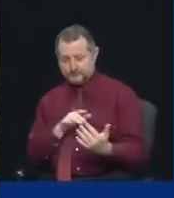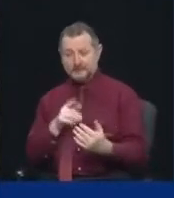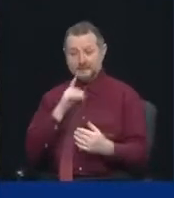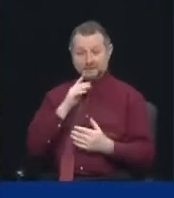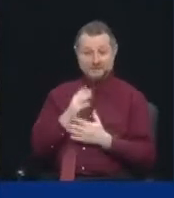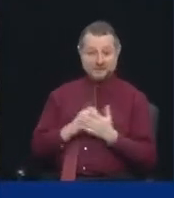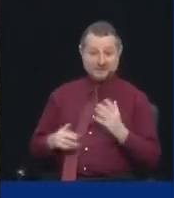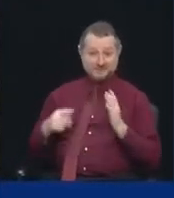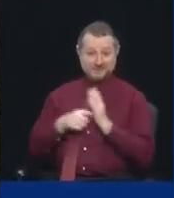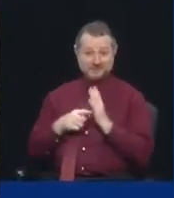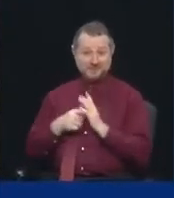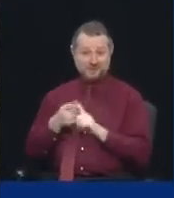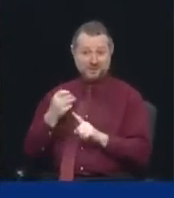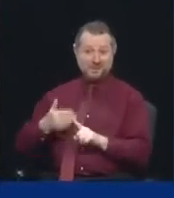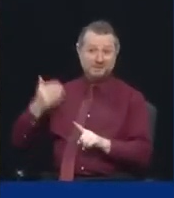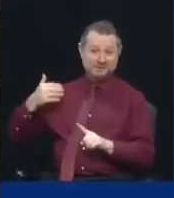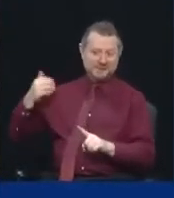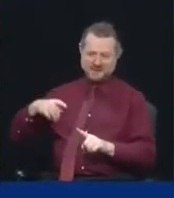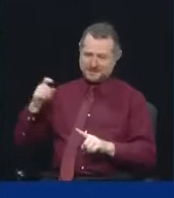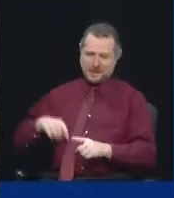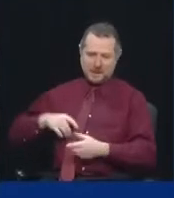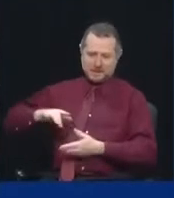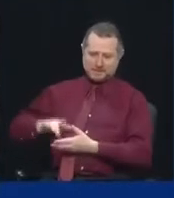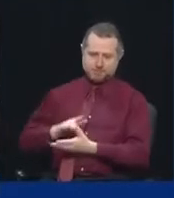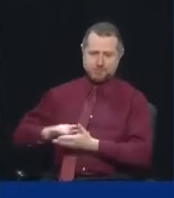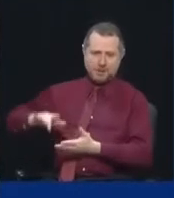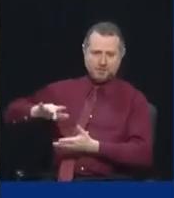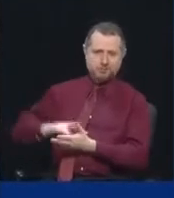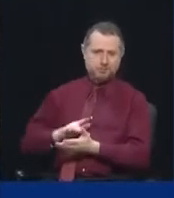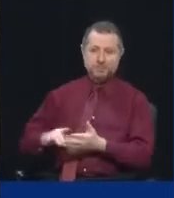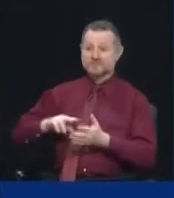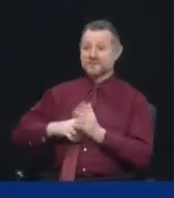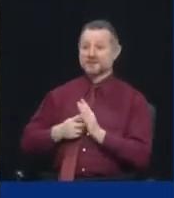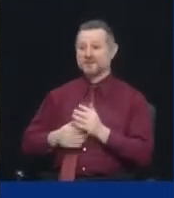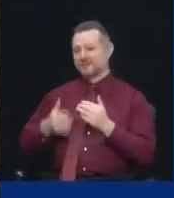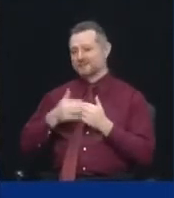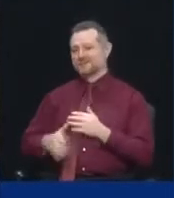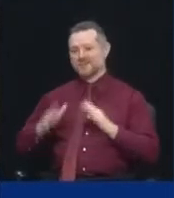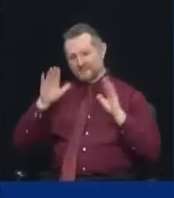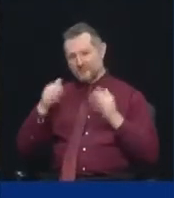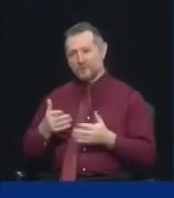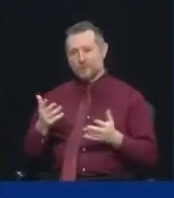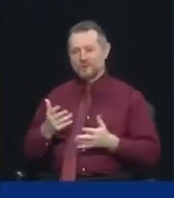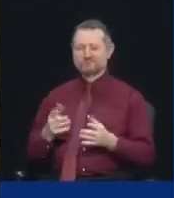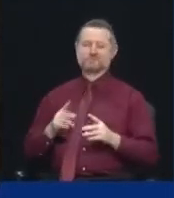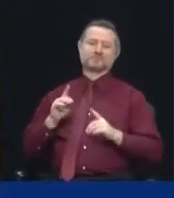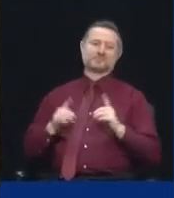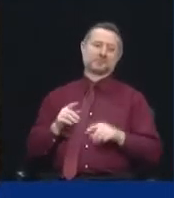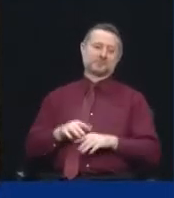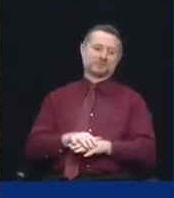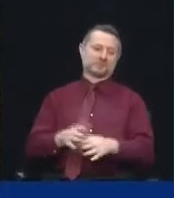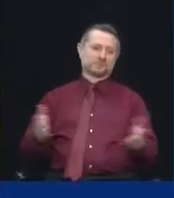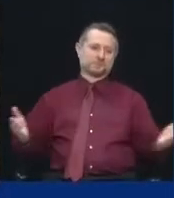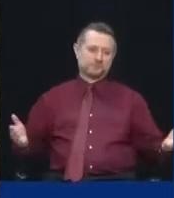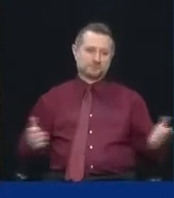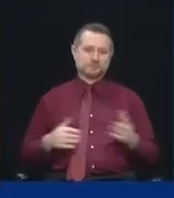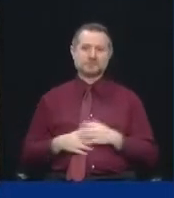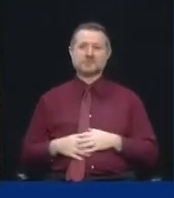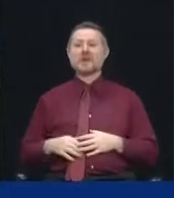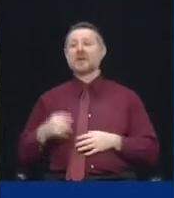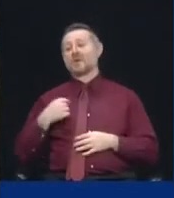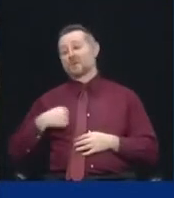and really put people at the center of not only our recoverance, our recovery, but